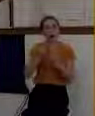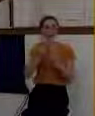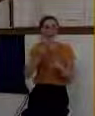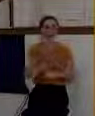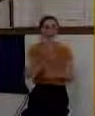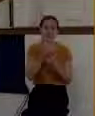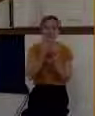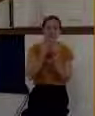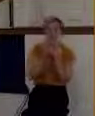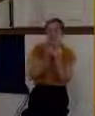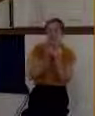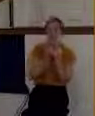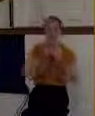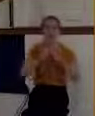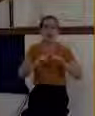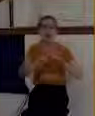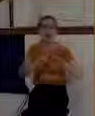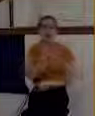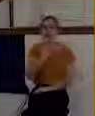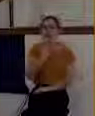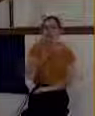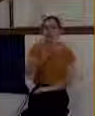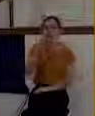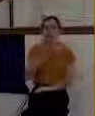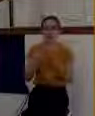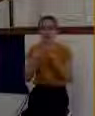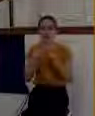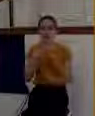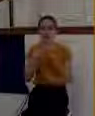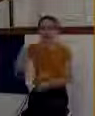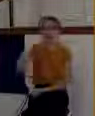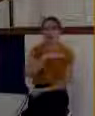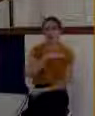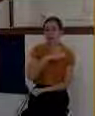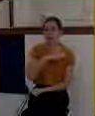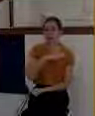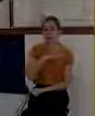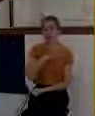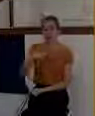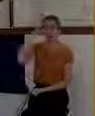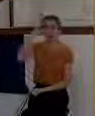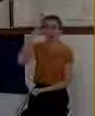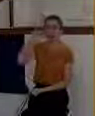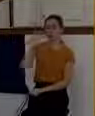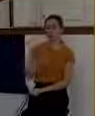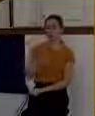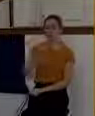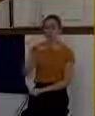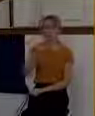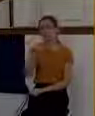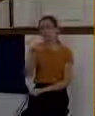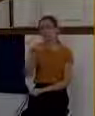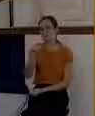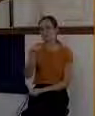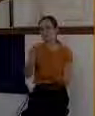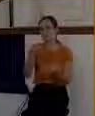claiming that his lie was the truth of God. Every one of these men was false, but the word of God was